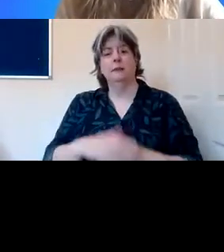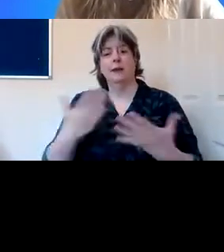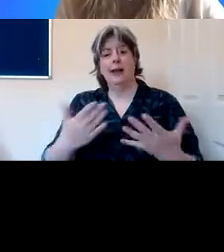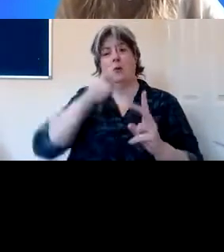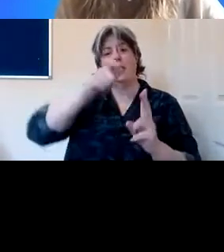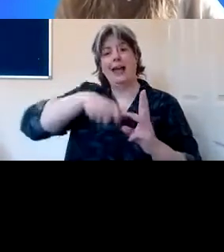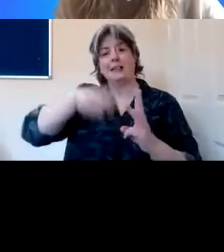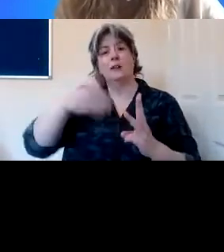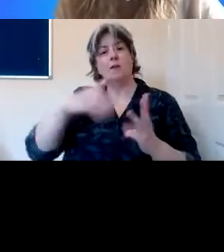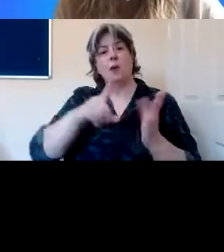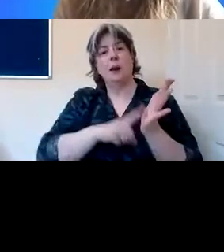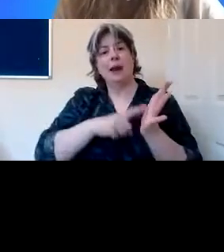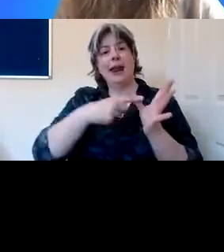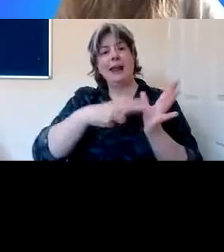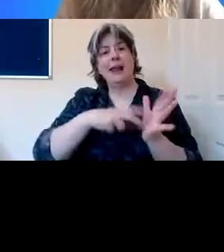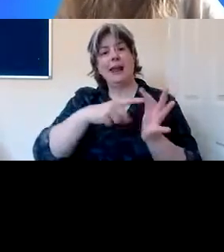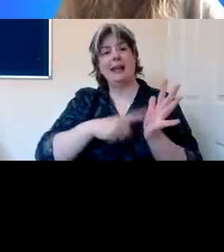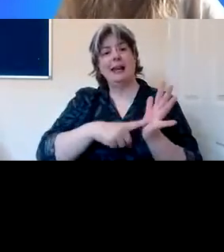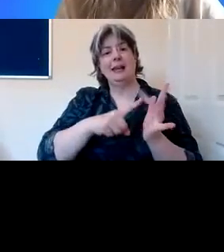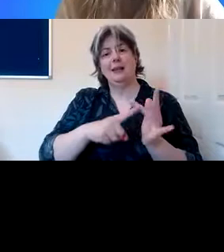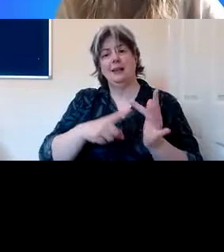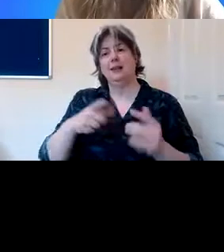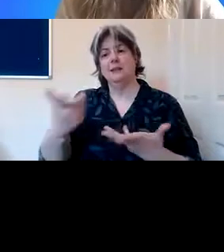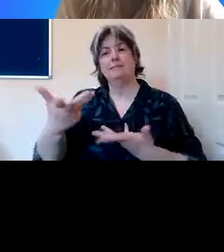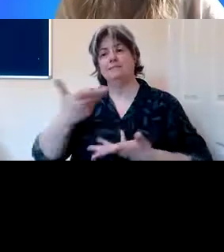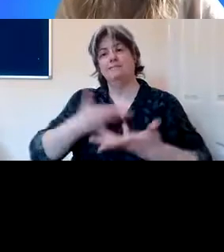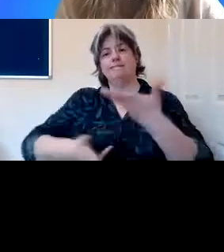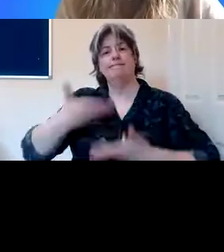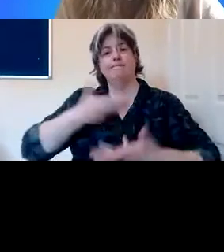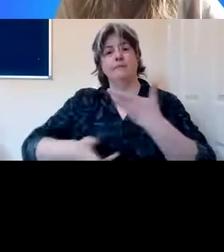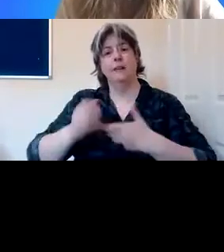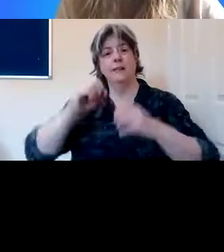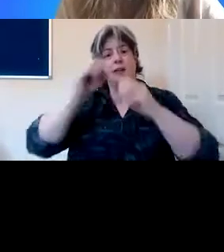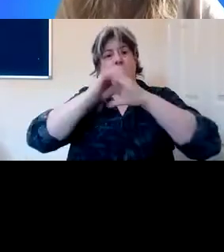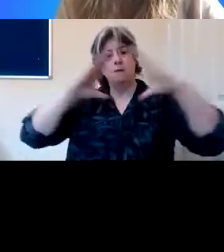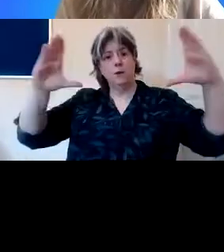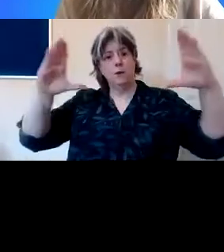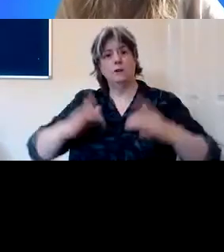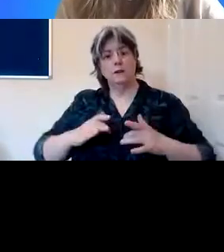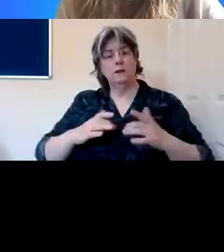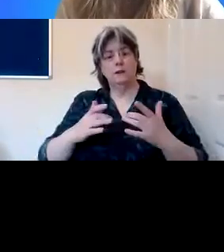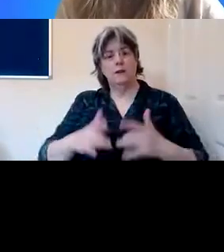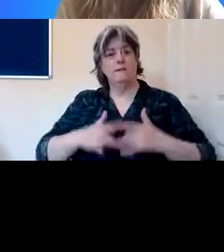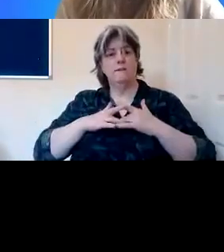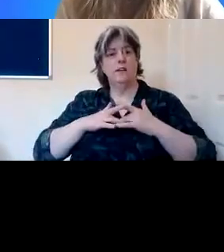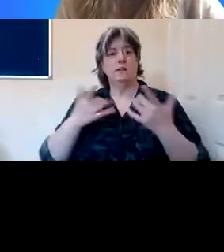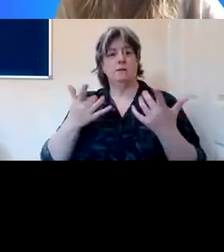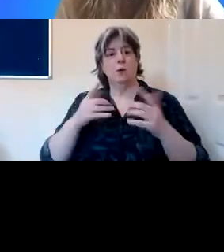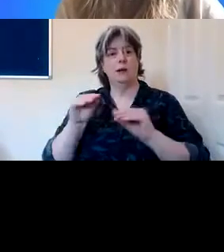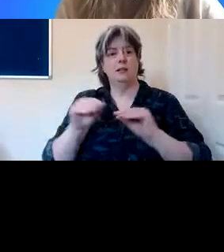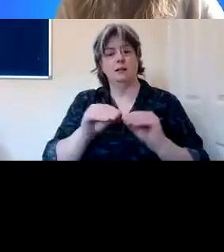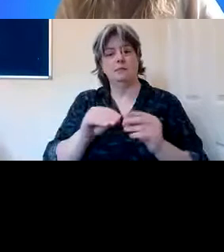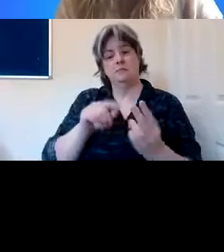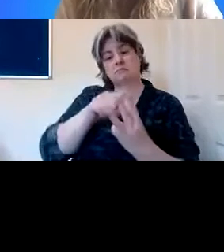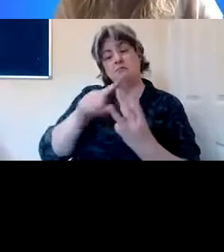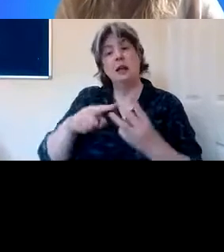their views on the important issues that face schools and give us an insight into your vision for education. Each candidate can have around